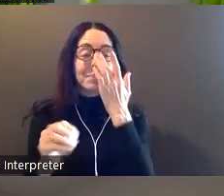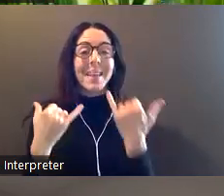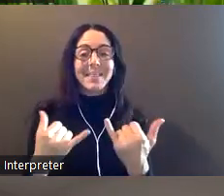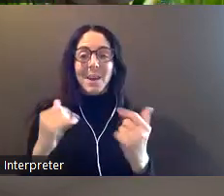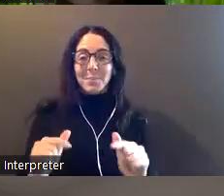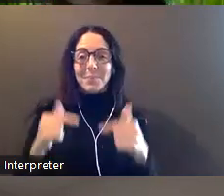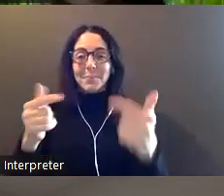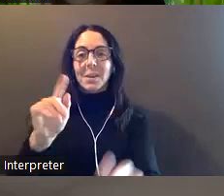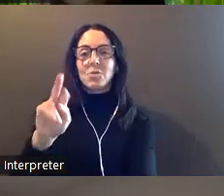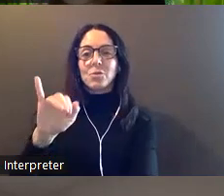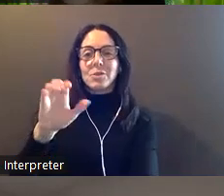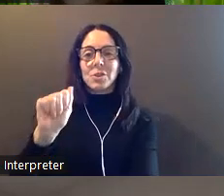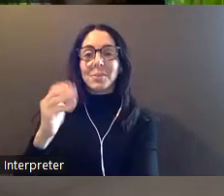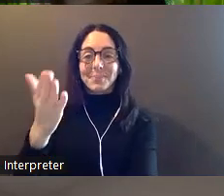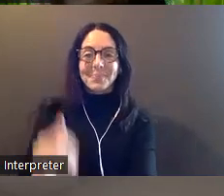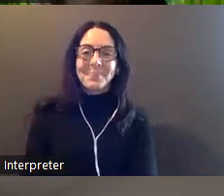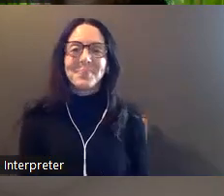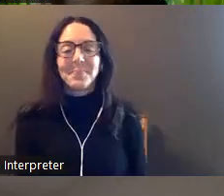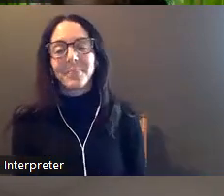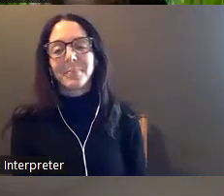turn it over to Tricia at this point.